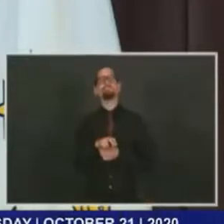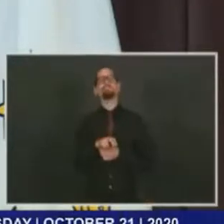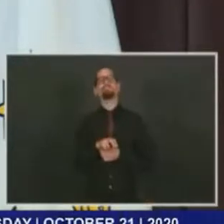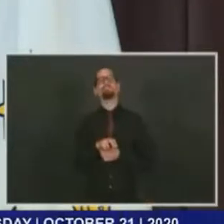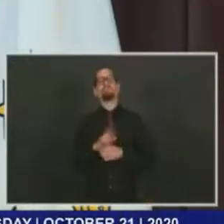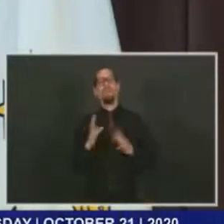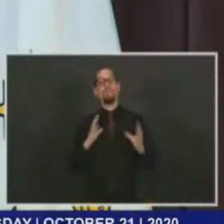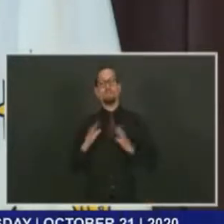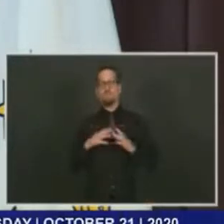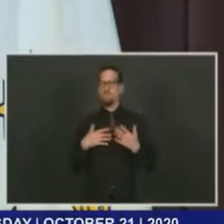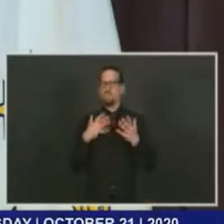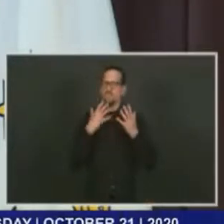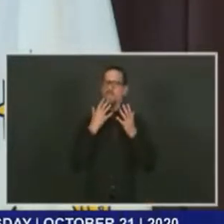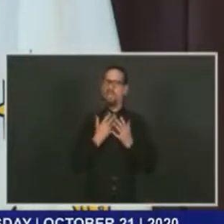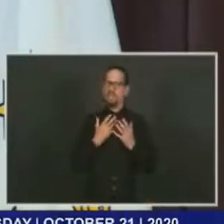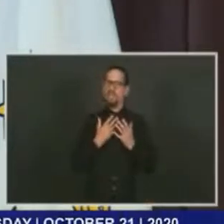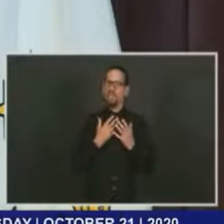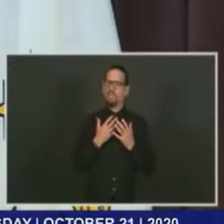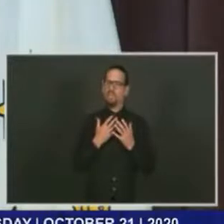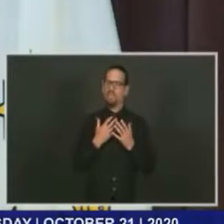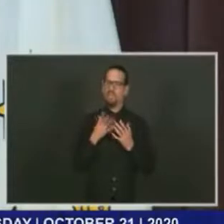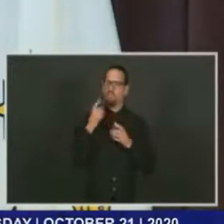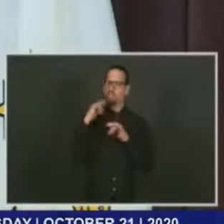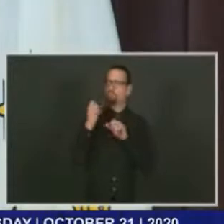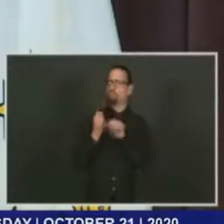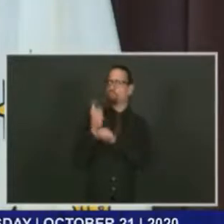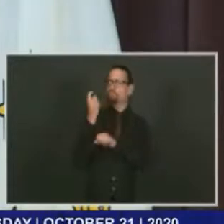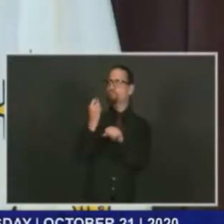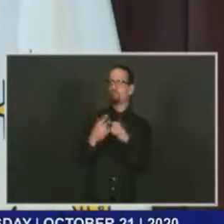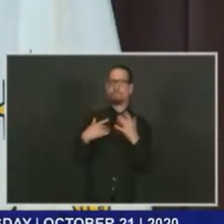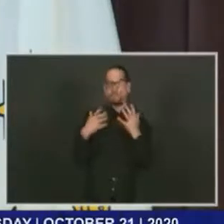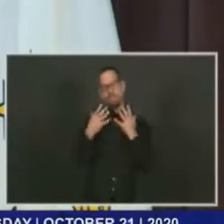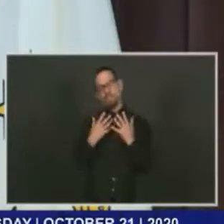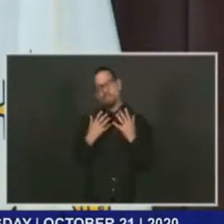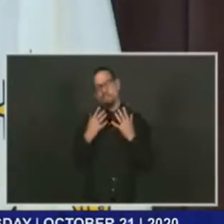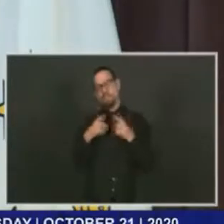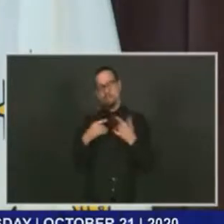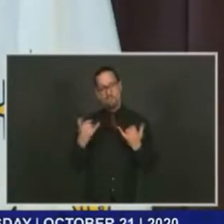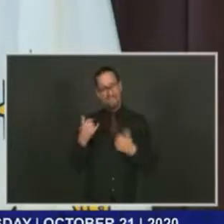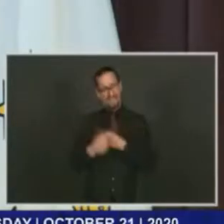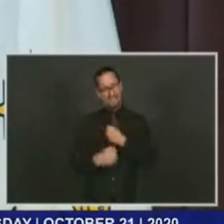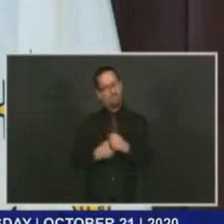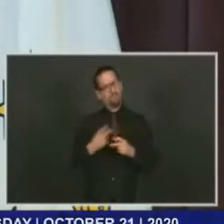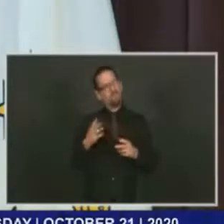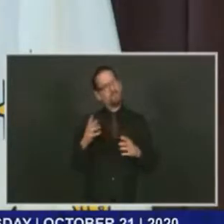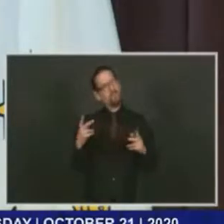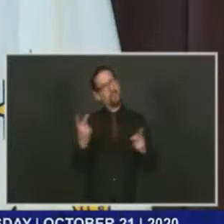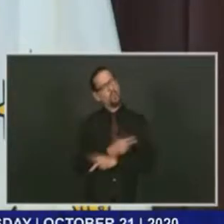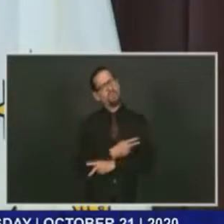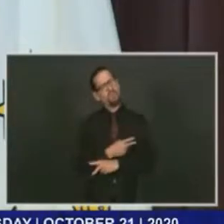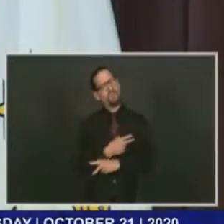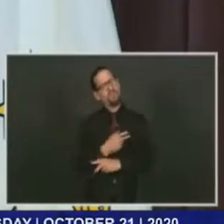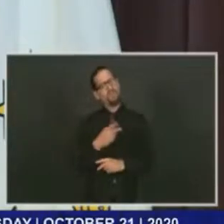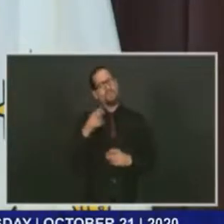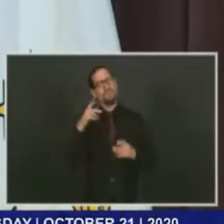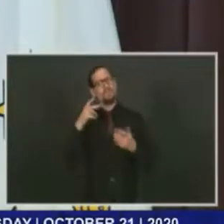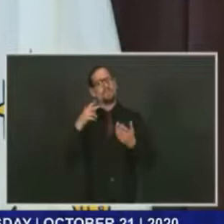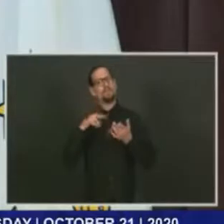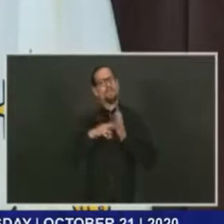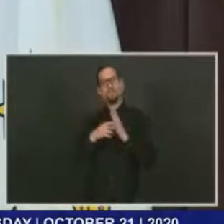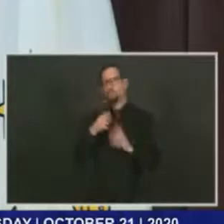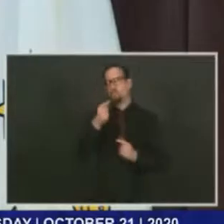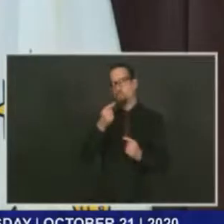it might be even harder. So keep that in mind. Drop off a meal for someone, pick up the phone, have a Zoom